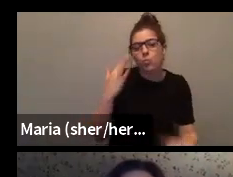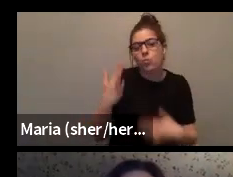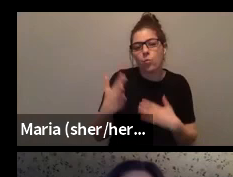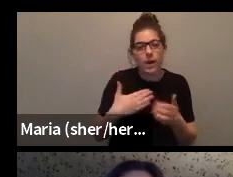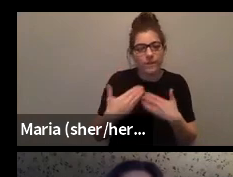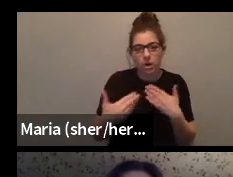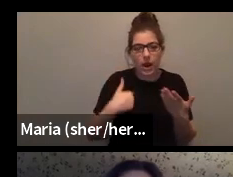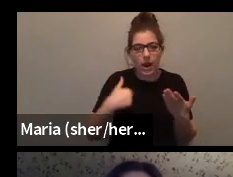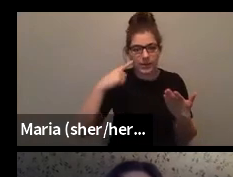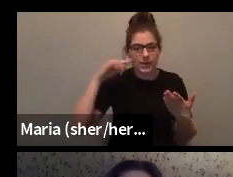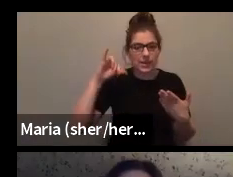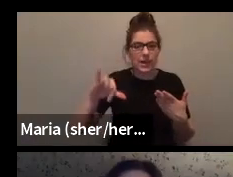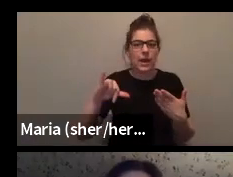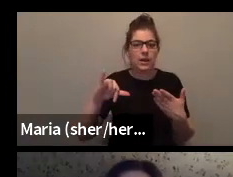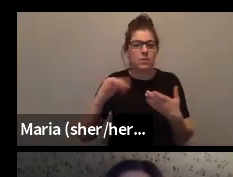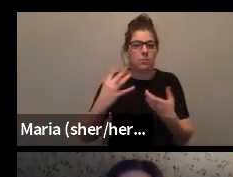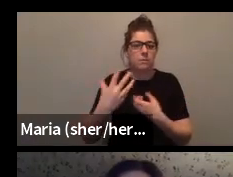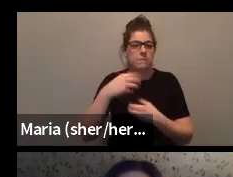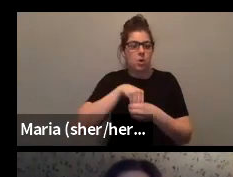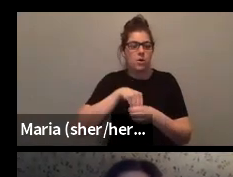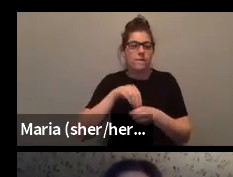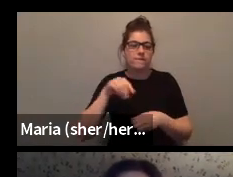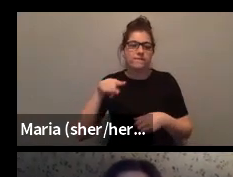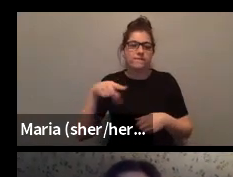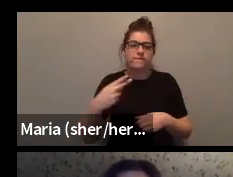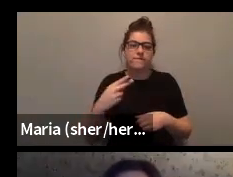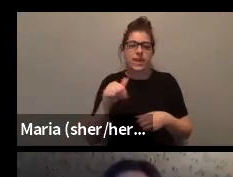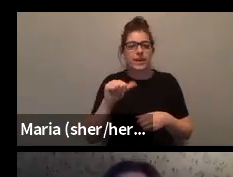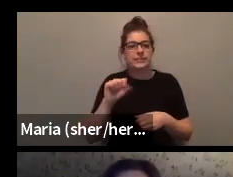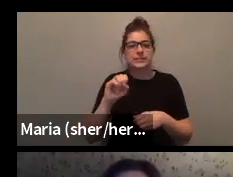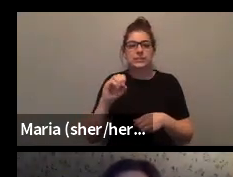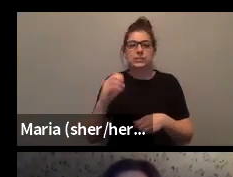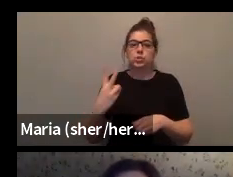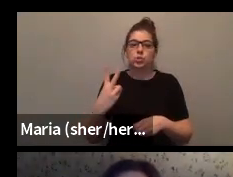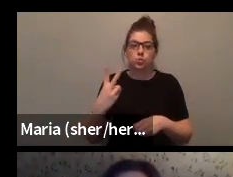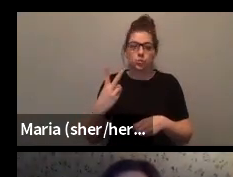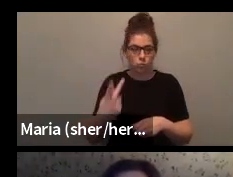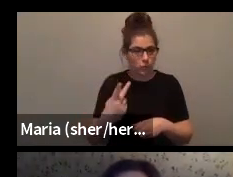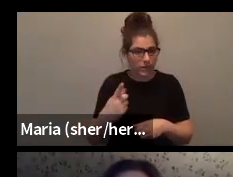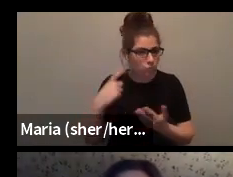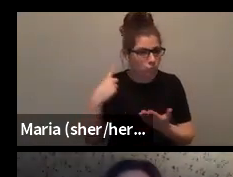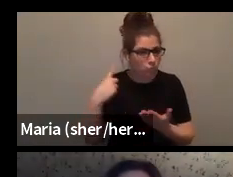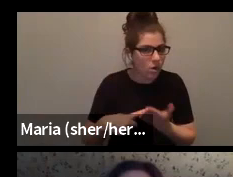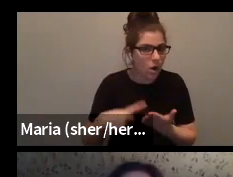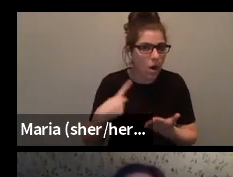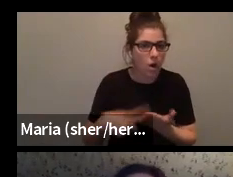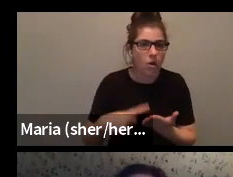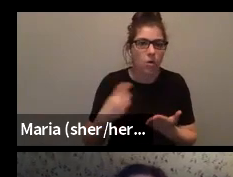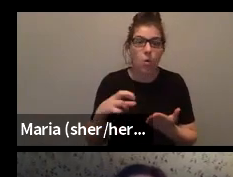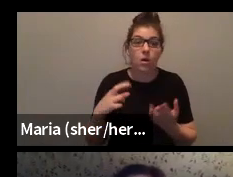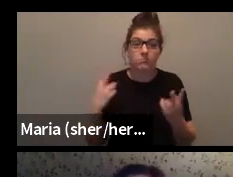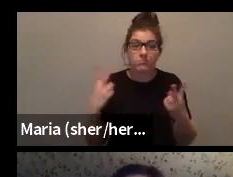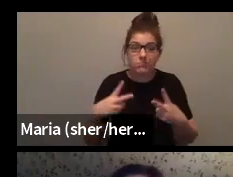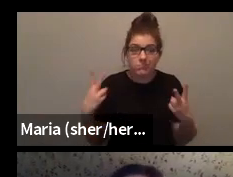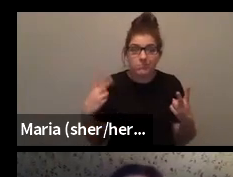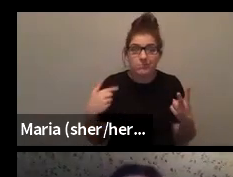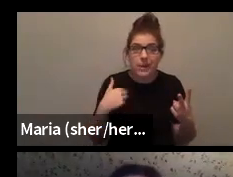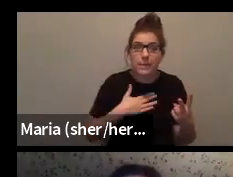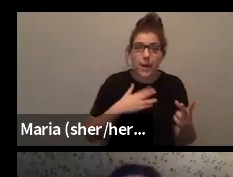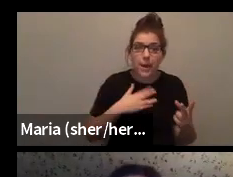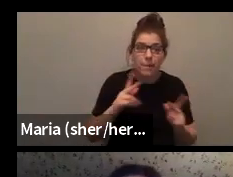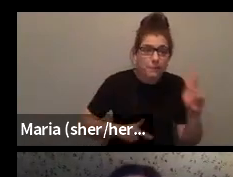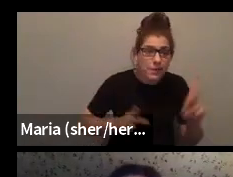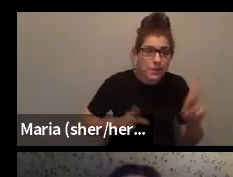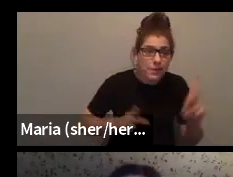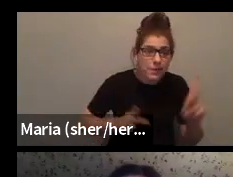be part of phase two. We need to talk. Or, yo, me and my people were sorely left out of this document and